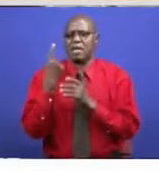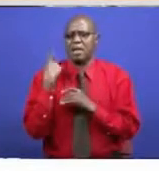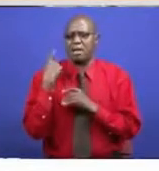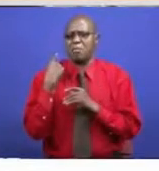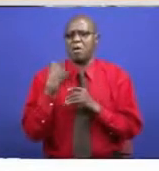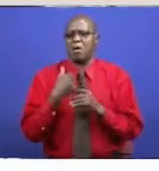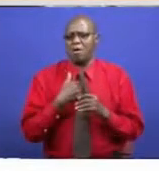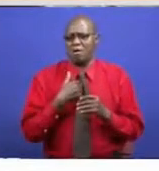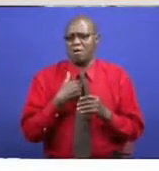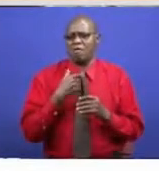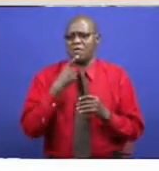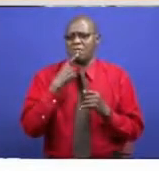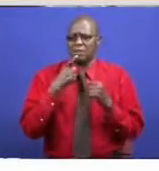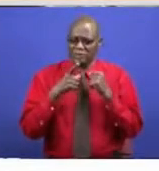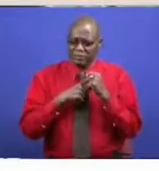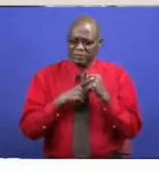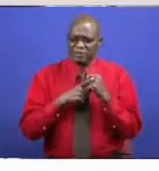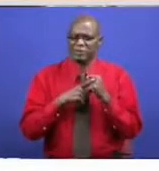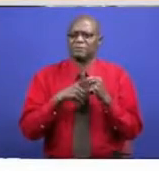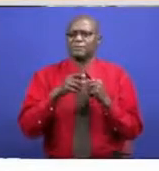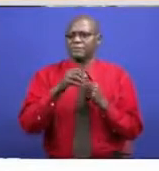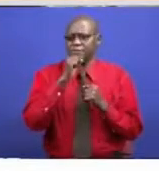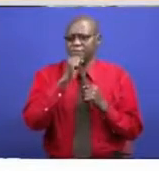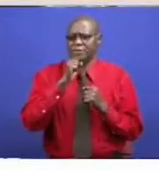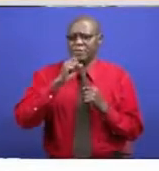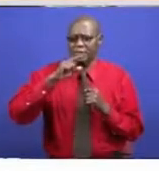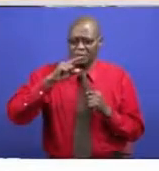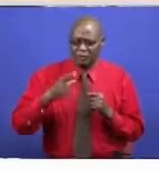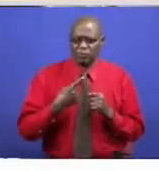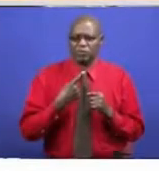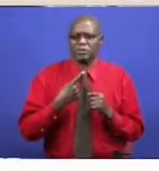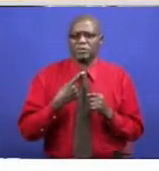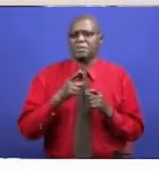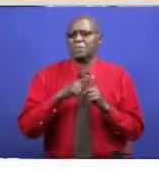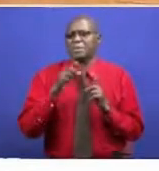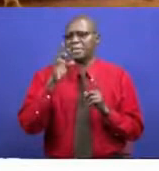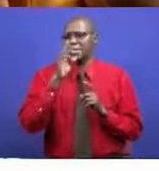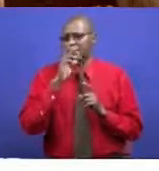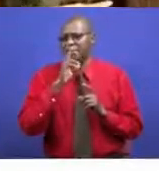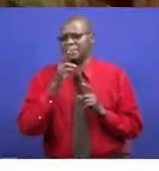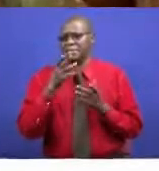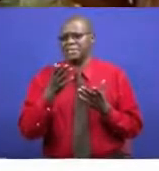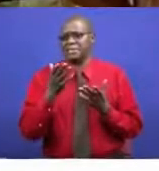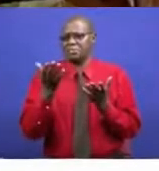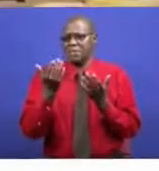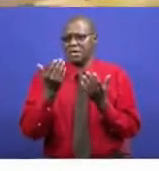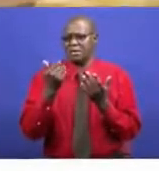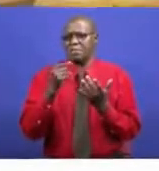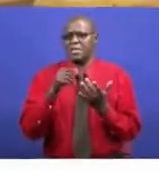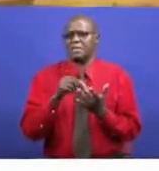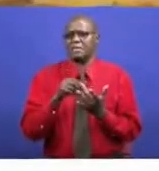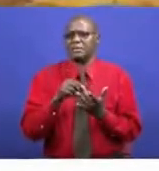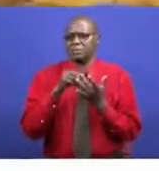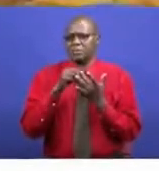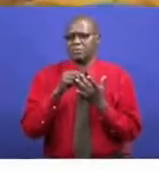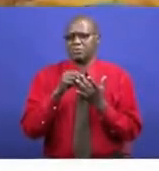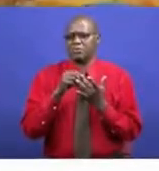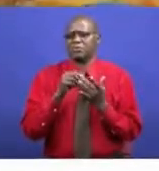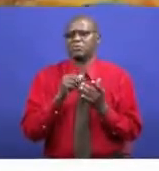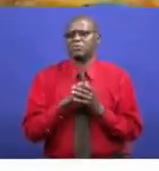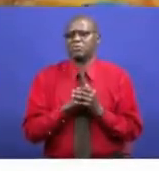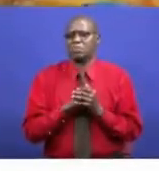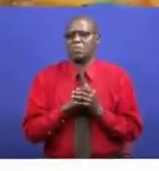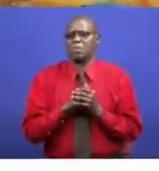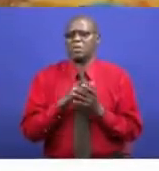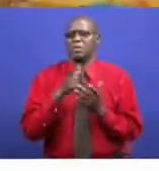estimated at 650,000, but recognized the risk of donkeys becoming extinct. He has advised investors